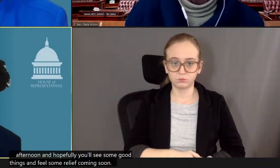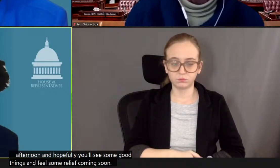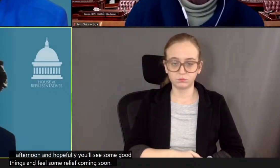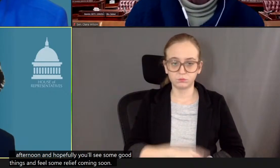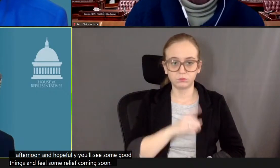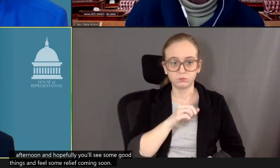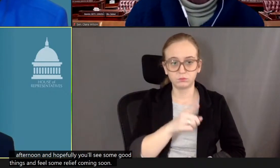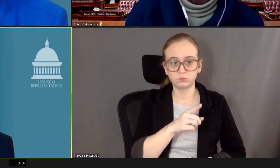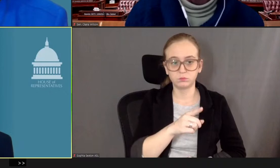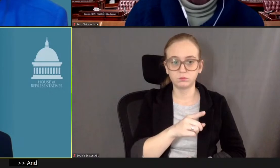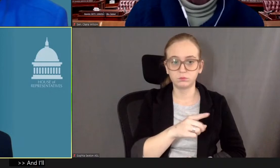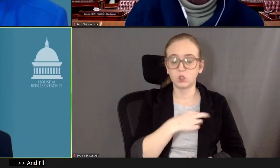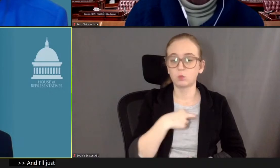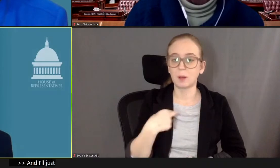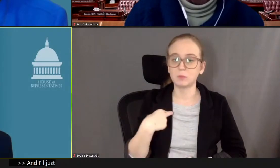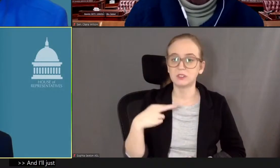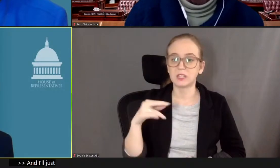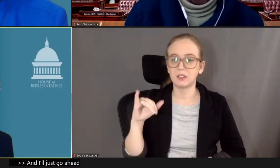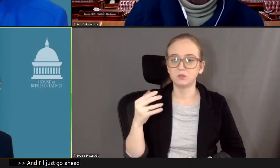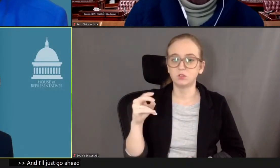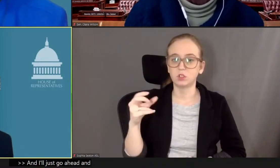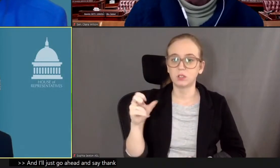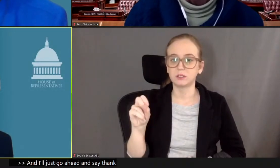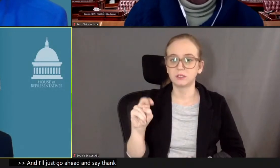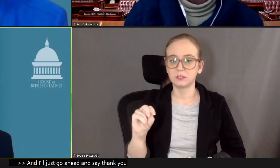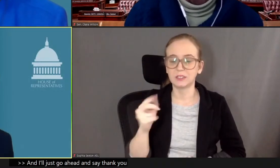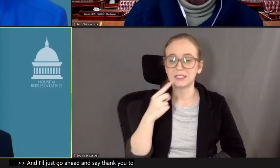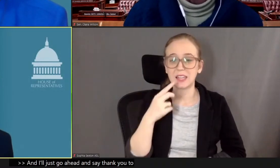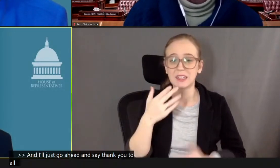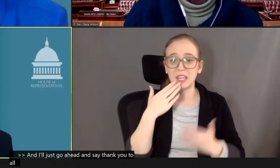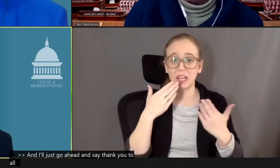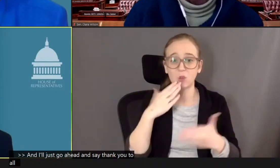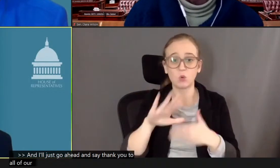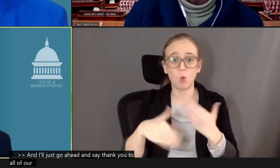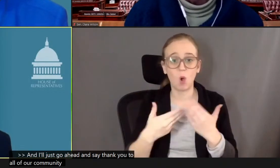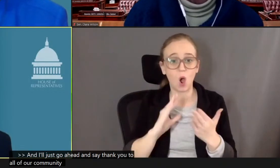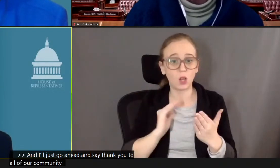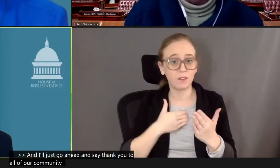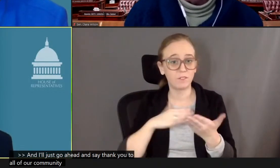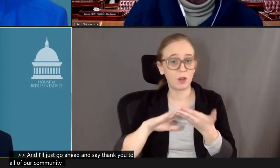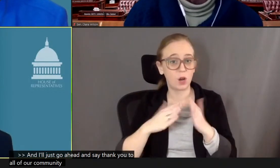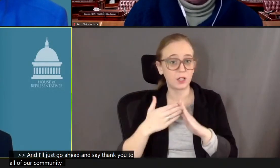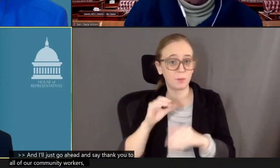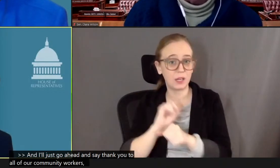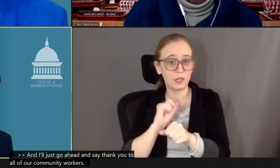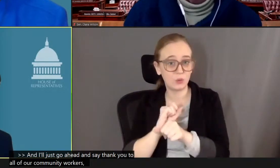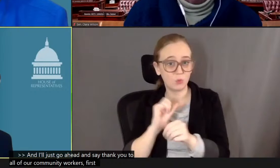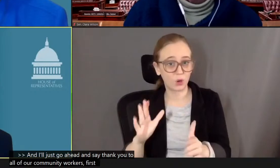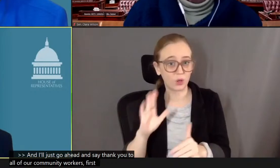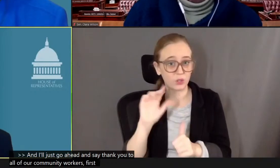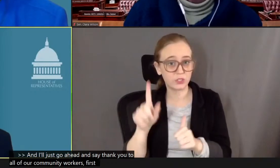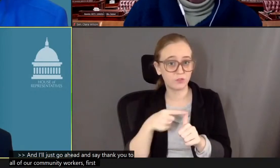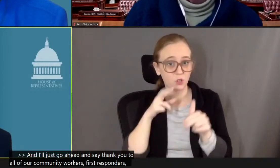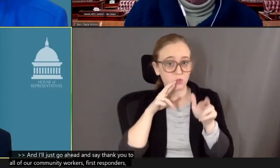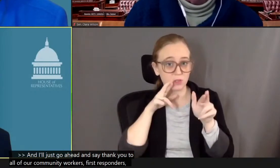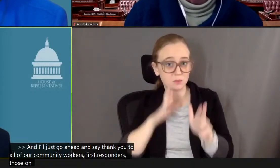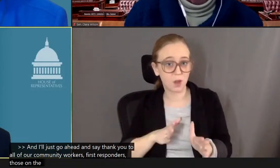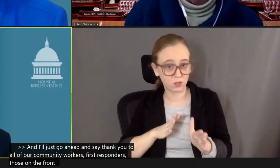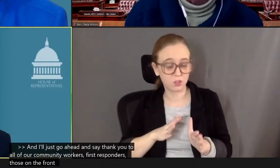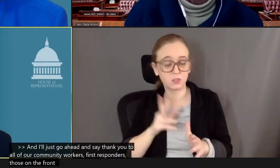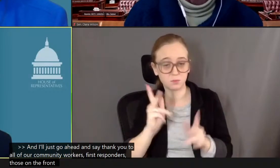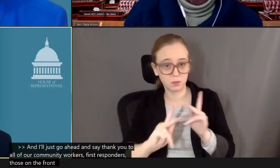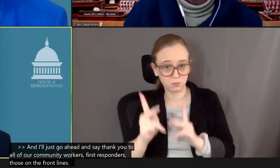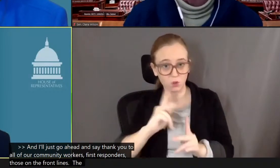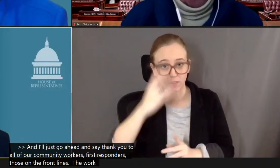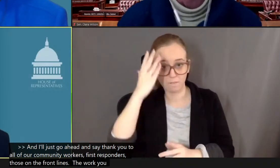And I'll just go ahead and say thank you to all of our community workers, first responders, those on the front lines. The work you do is